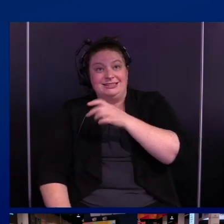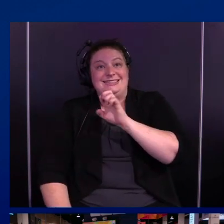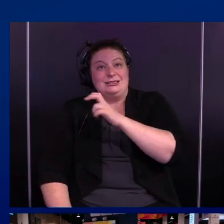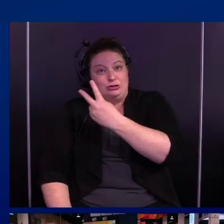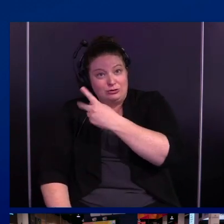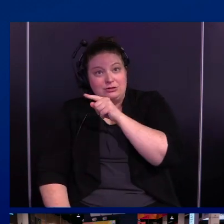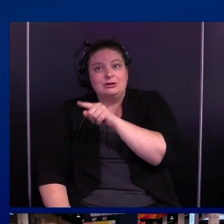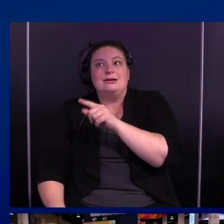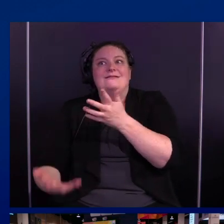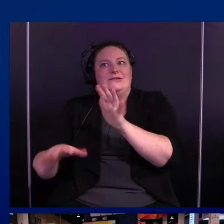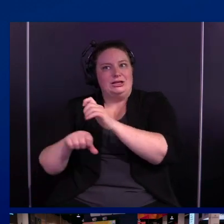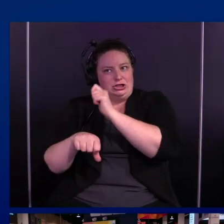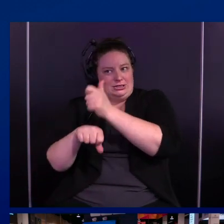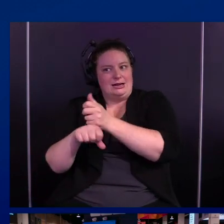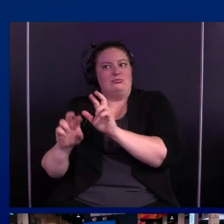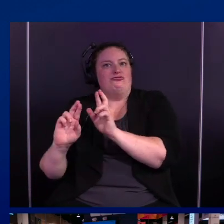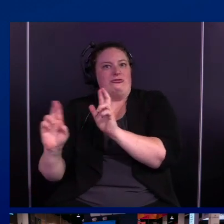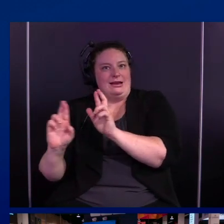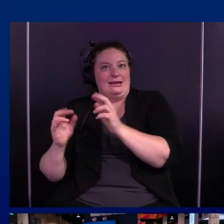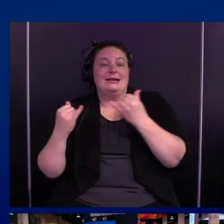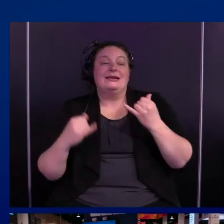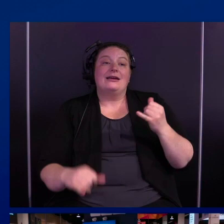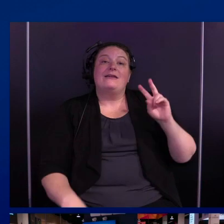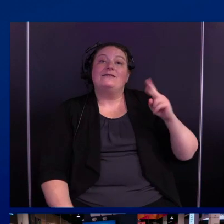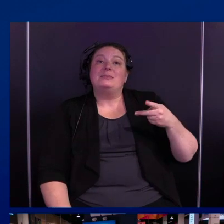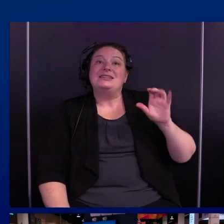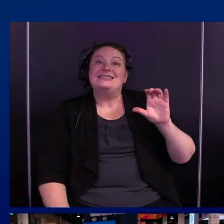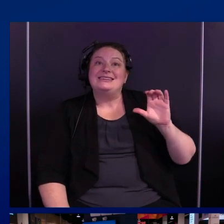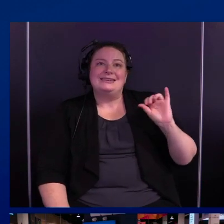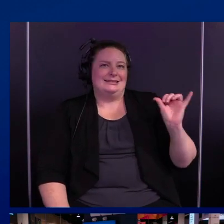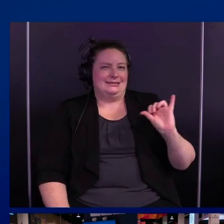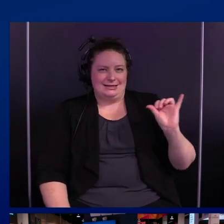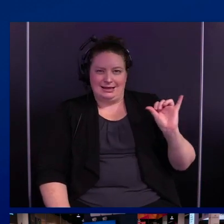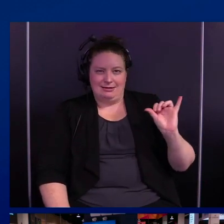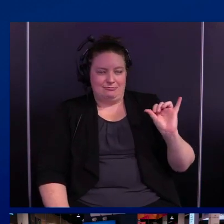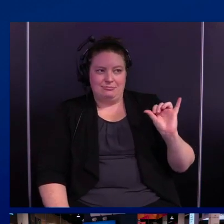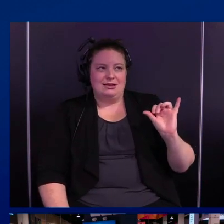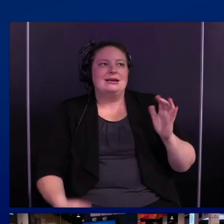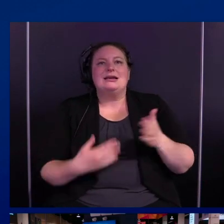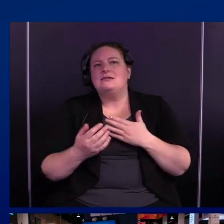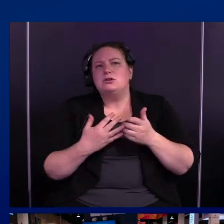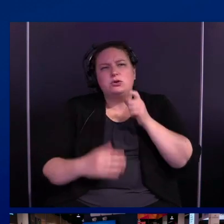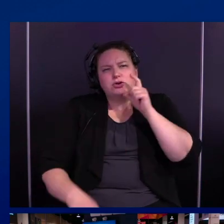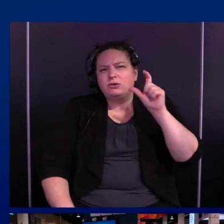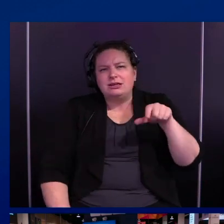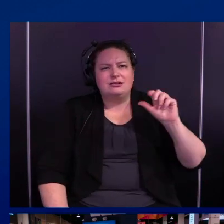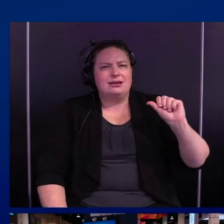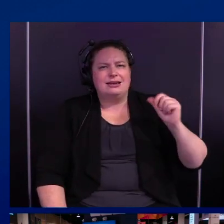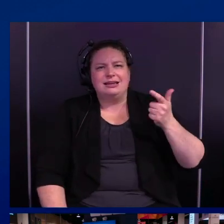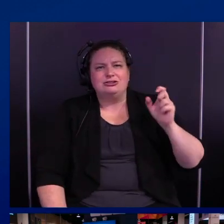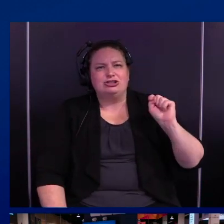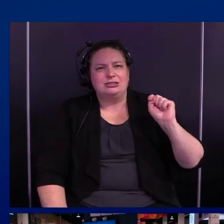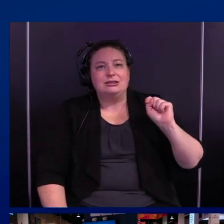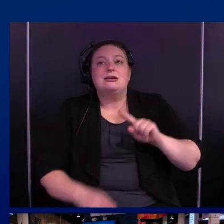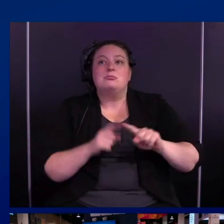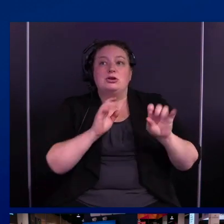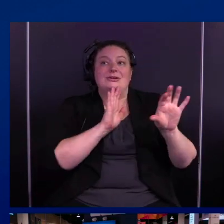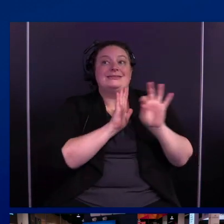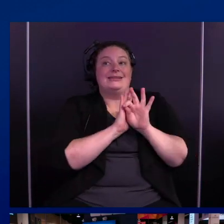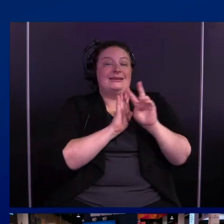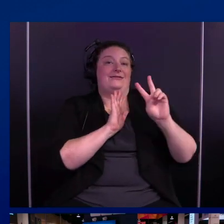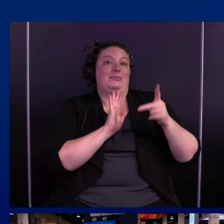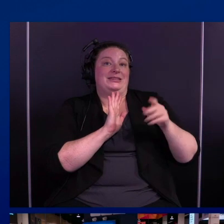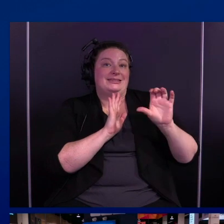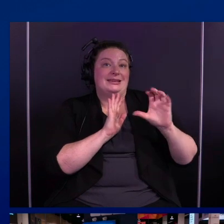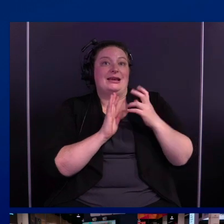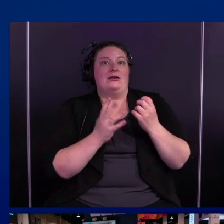set up, they're ready. Now we're treating the VPC like that as well. Even though you won't need an agent, but you're going to select the VPC and wait for